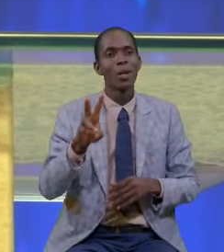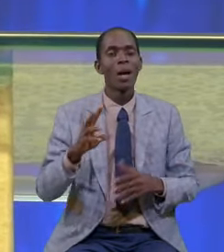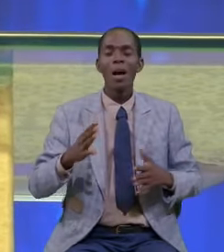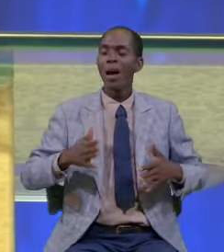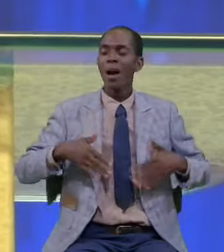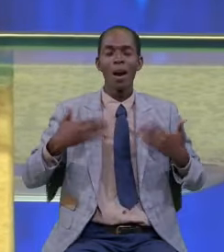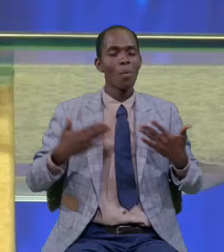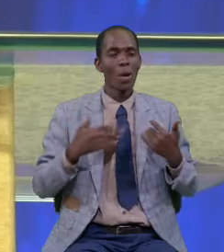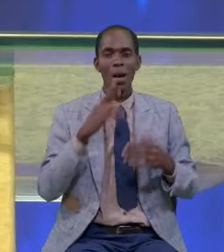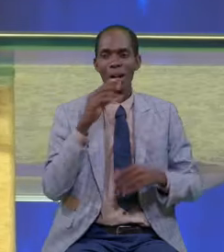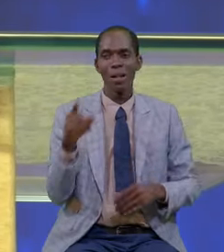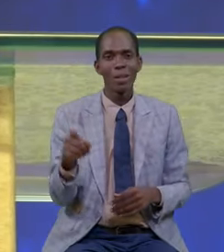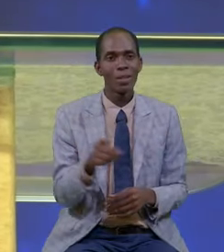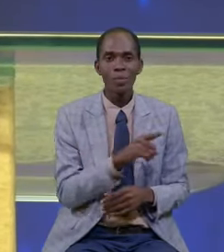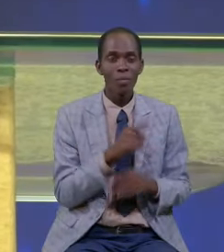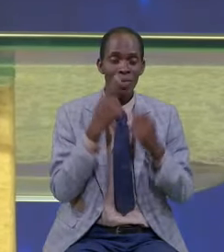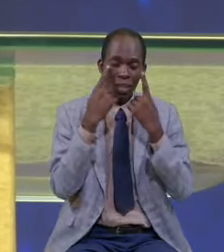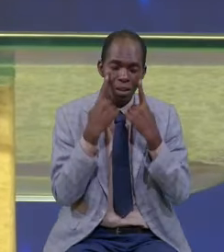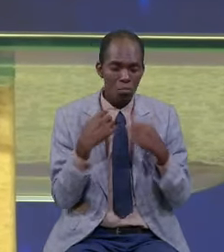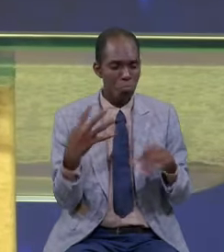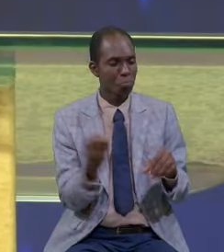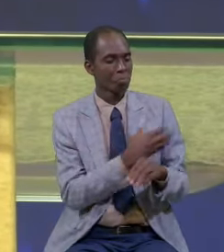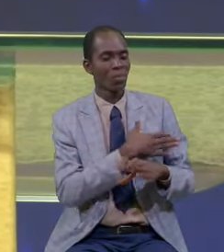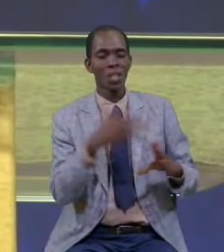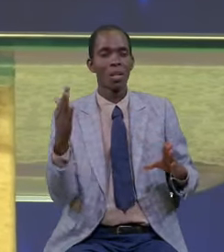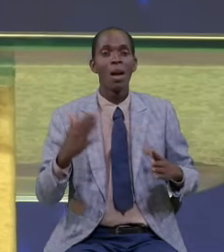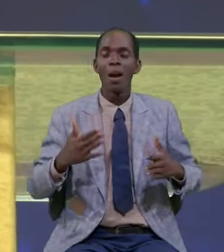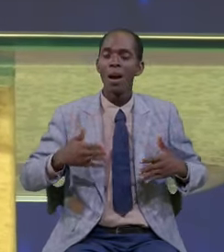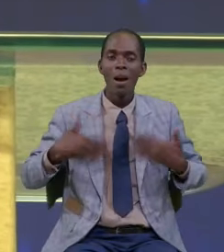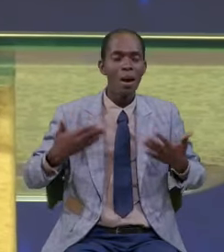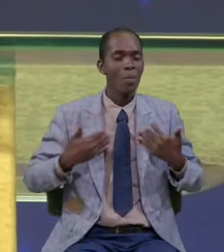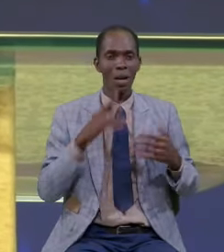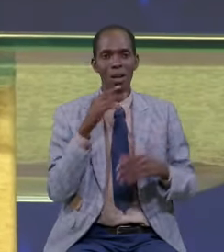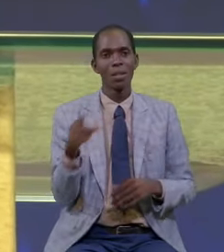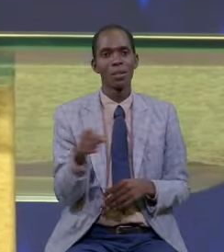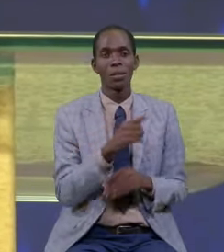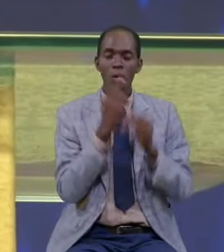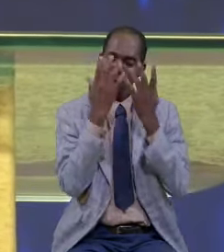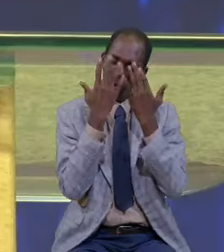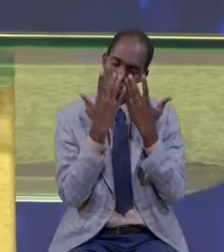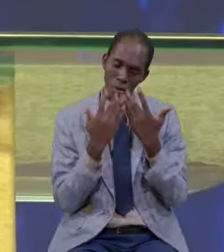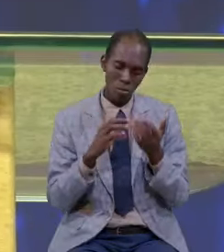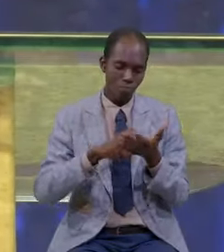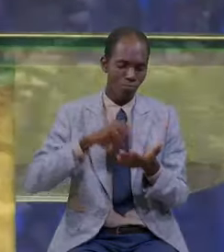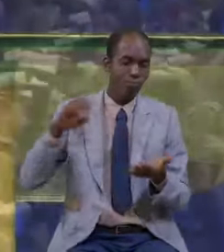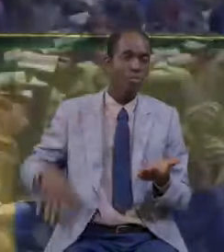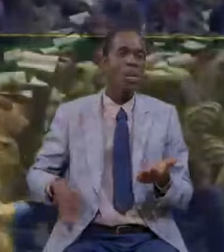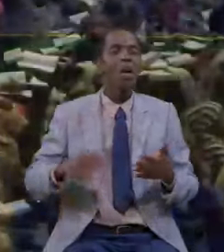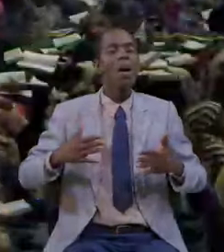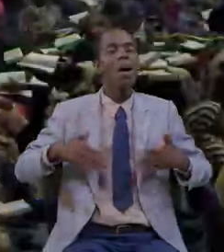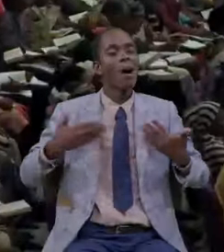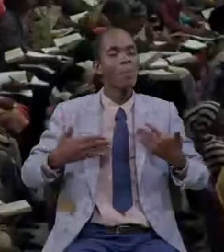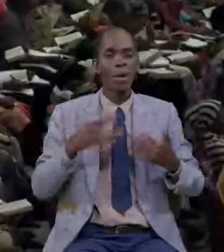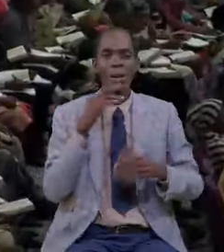thou. Tears are wiped away. Happy art thou. Sorrow is gone. Happy art thou.